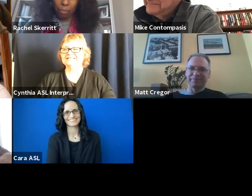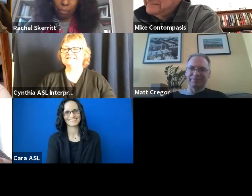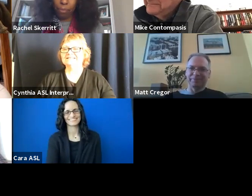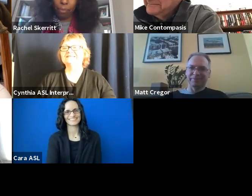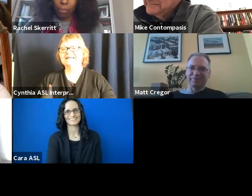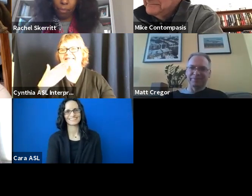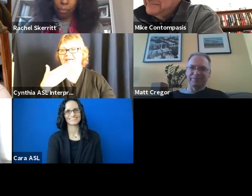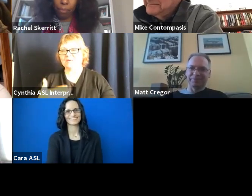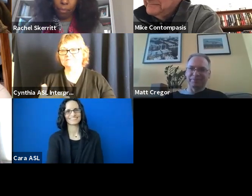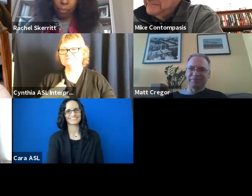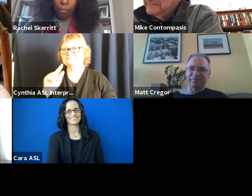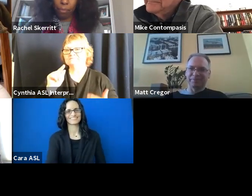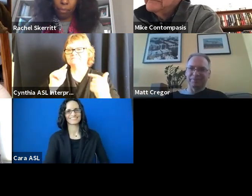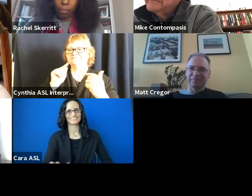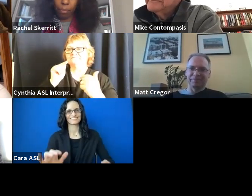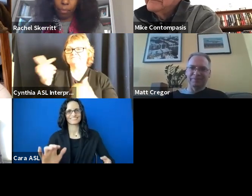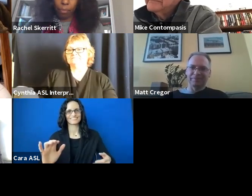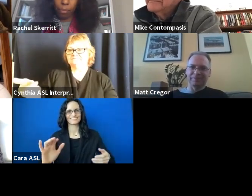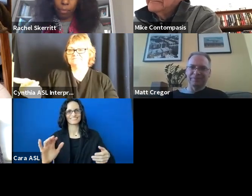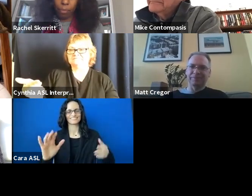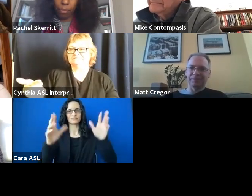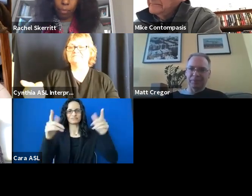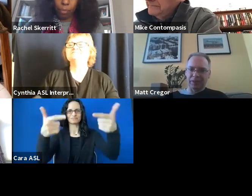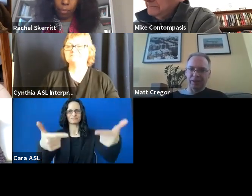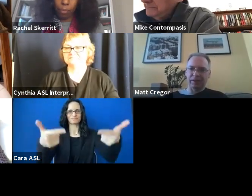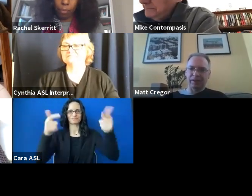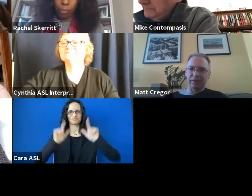Thank you. Next speaker is Dora Golding.